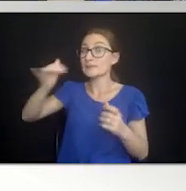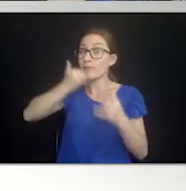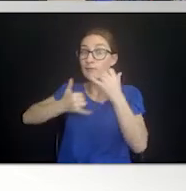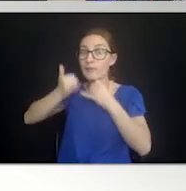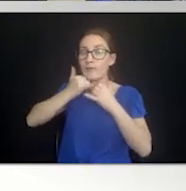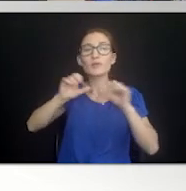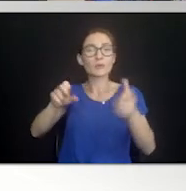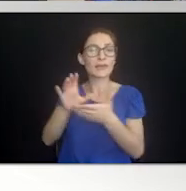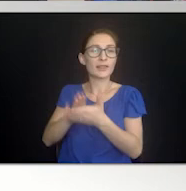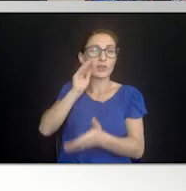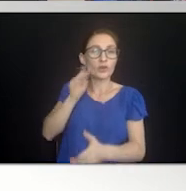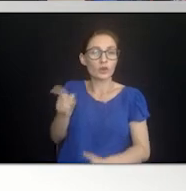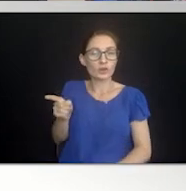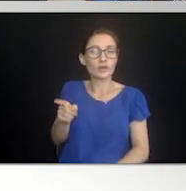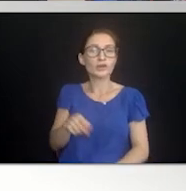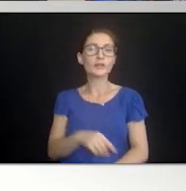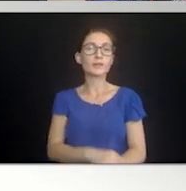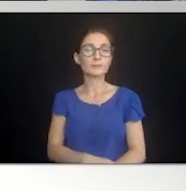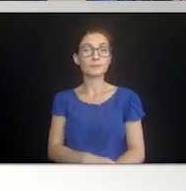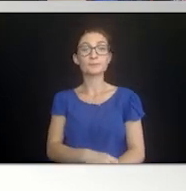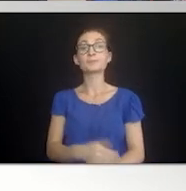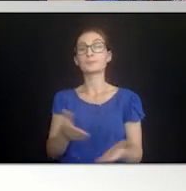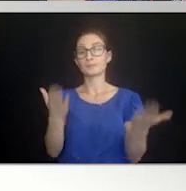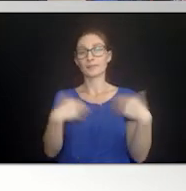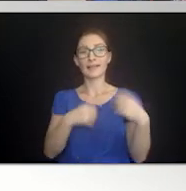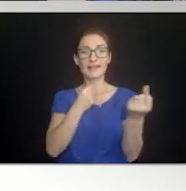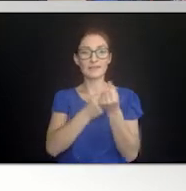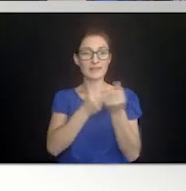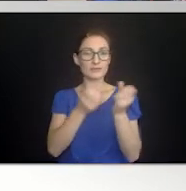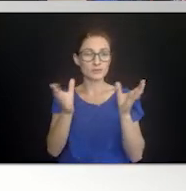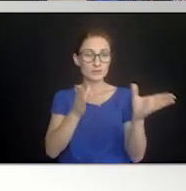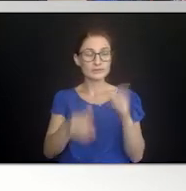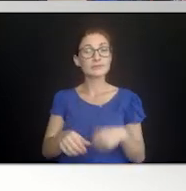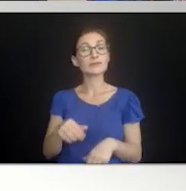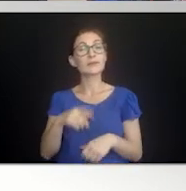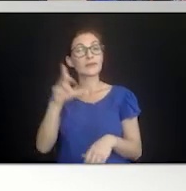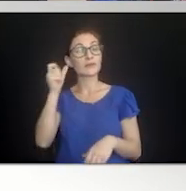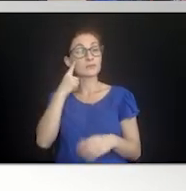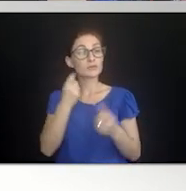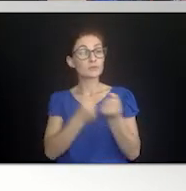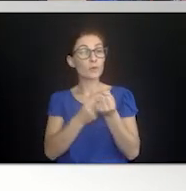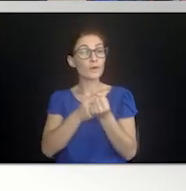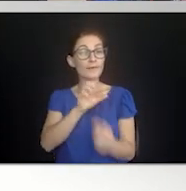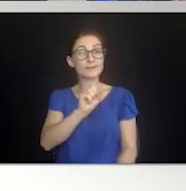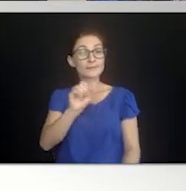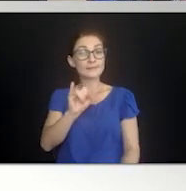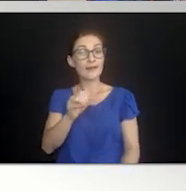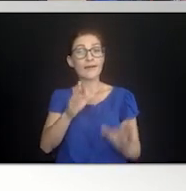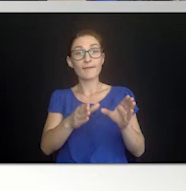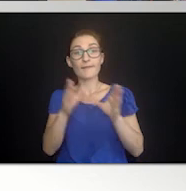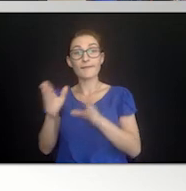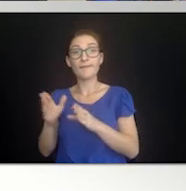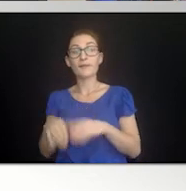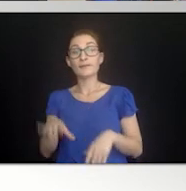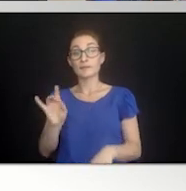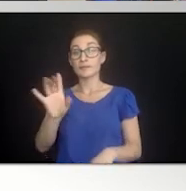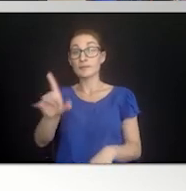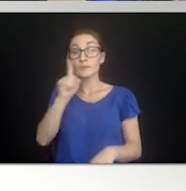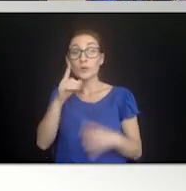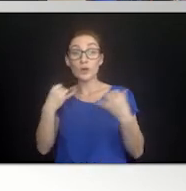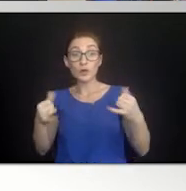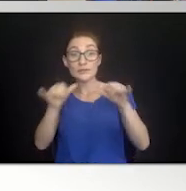family. So as we can see here, advocating for services, government support and SSI, pointers for our current